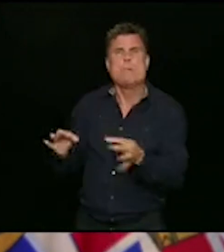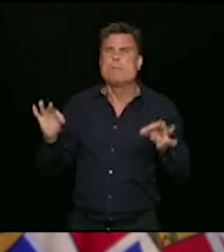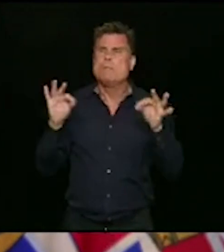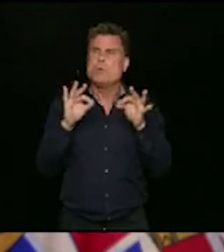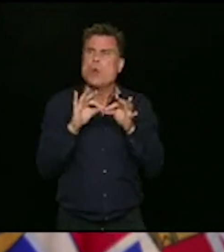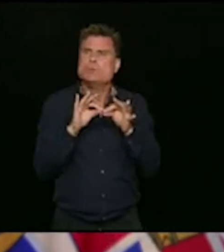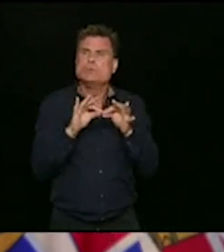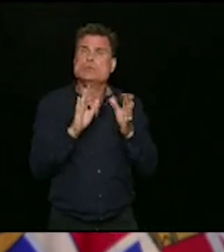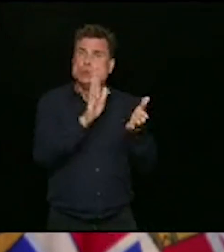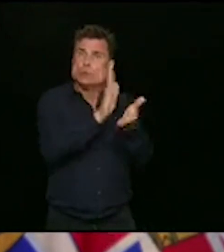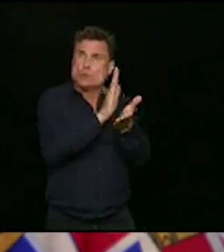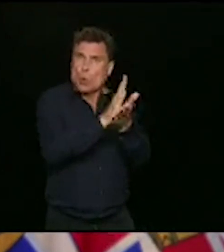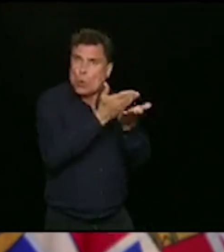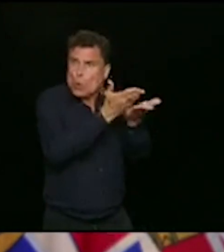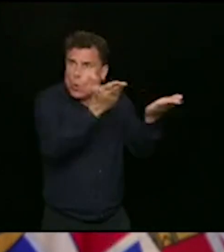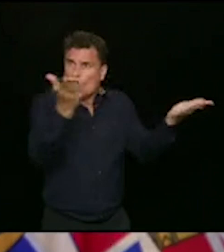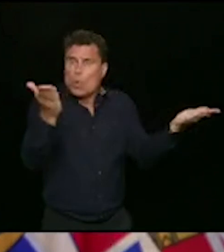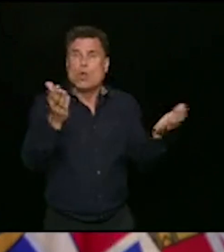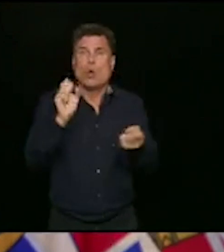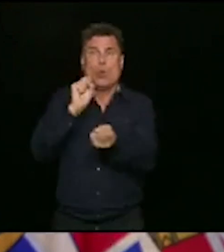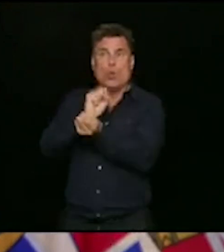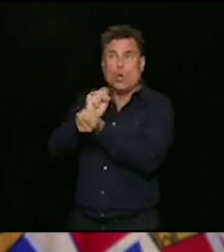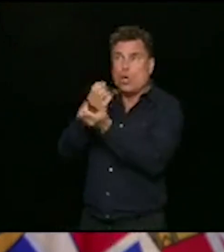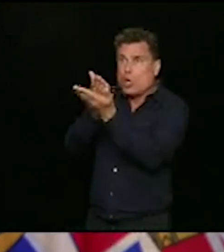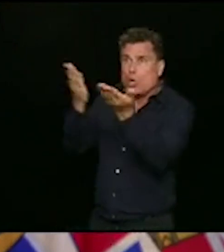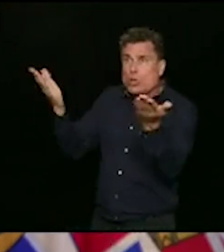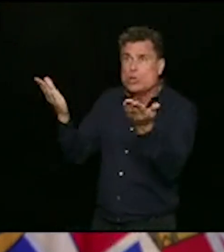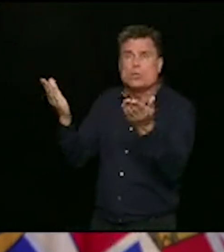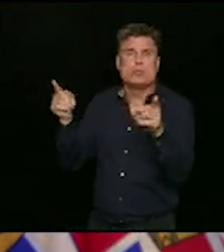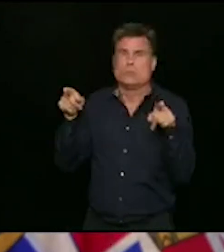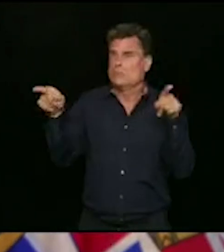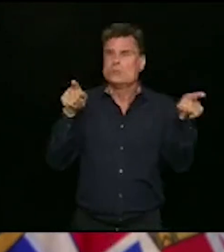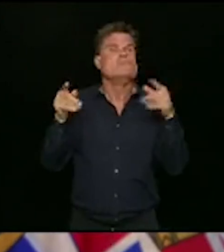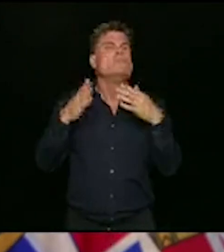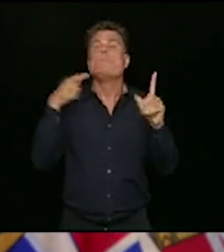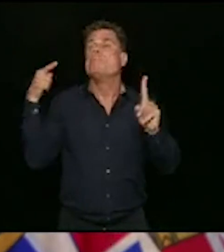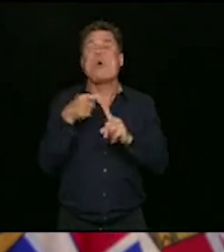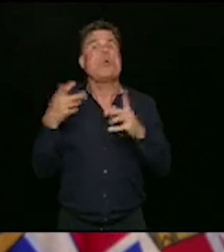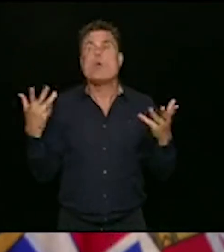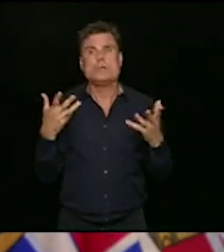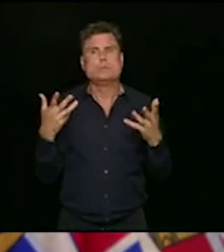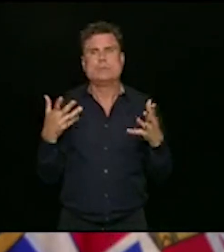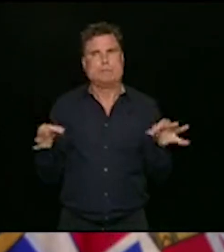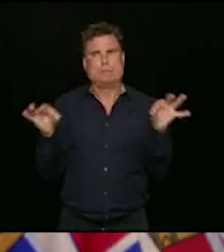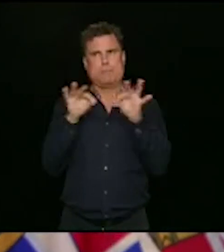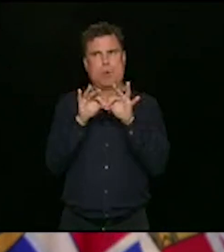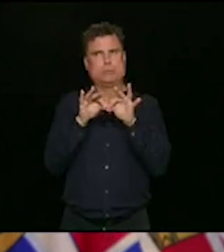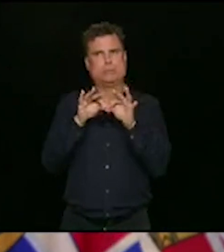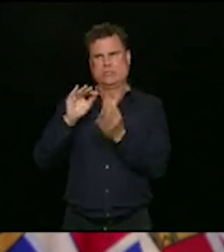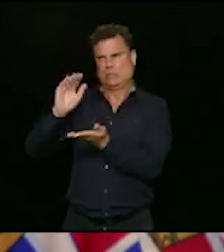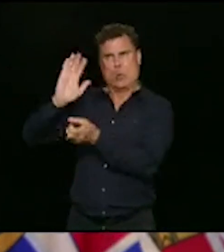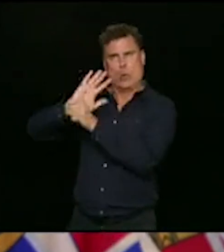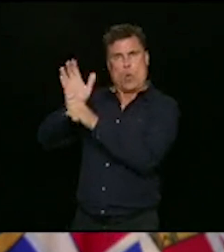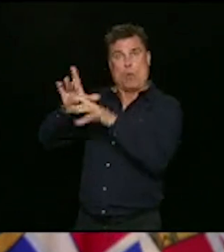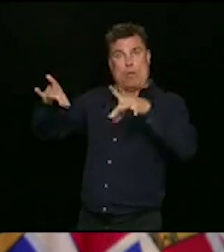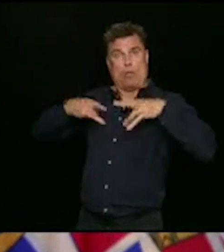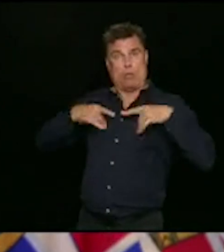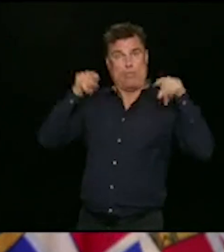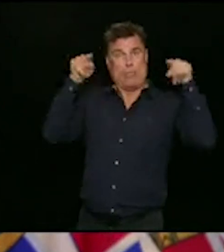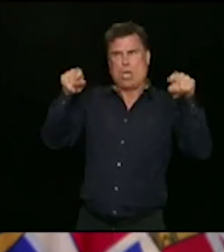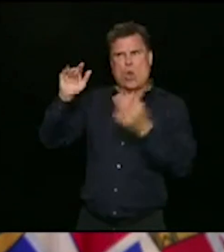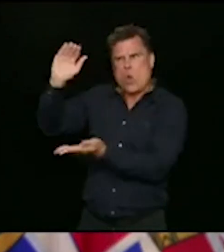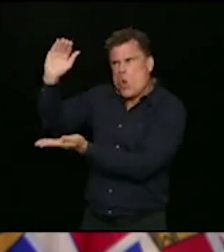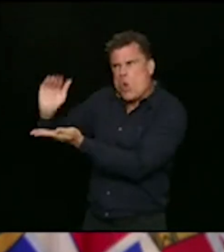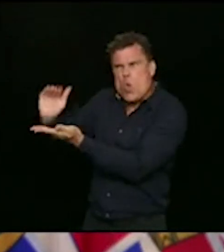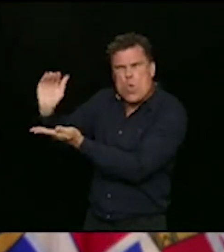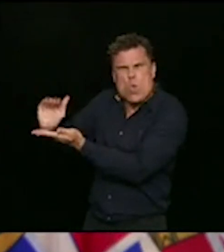because safety in our schools, safety in our workplaces, safety across the province relies on us having those low levels